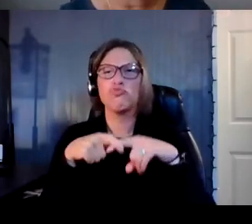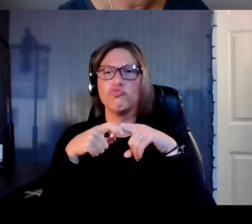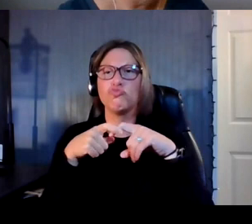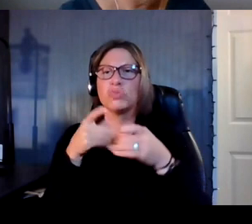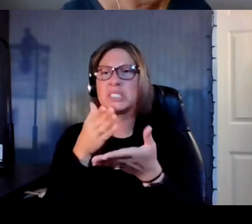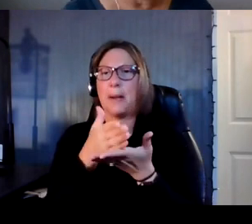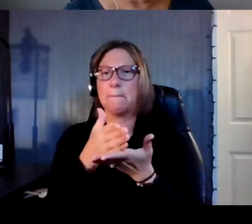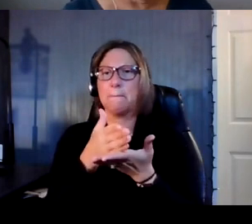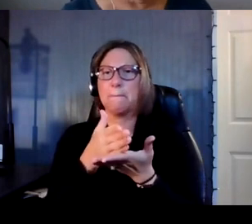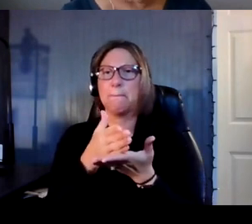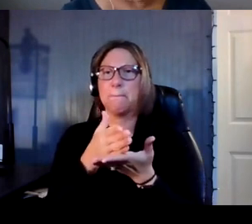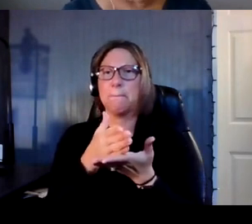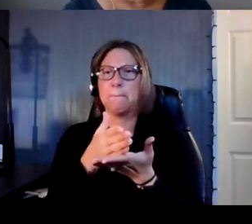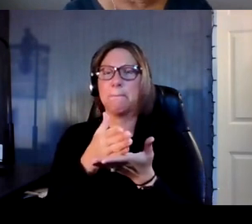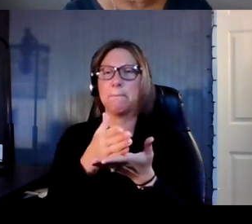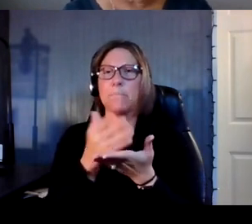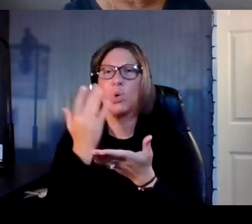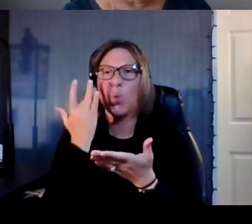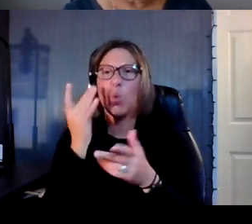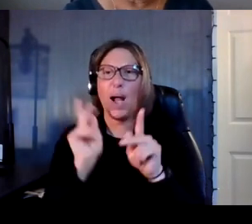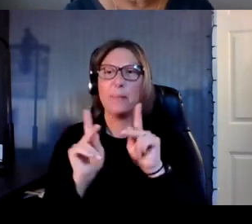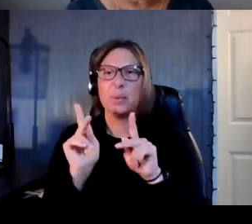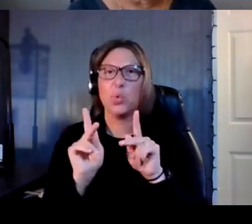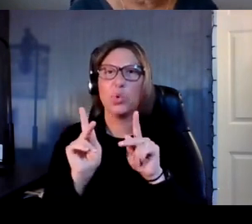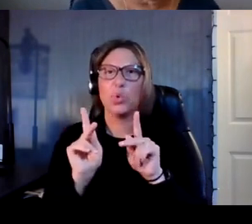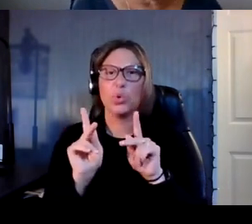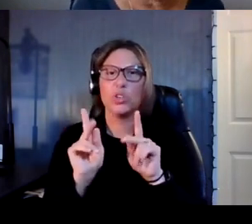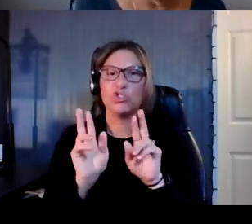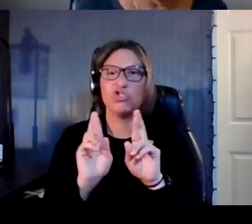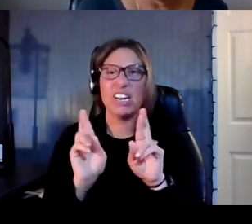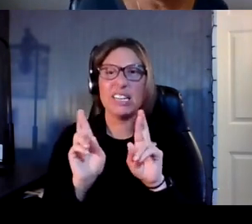that? Because people are kind of ready, and we will